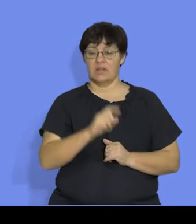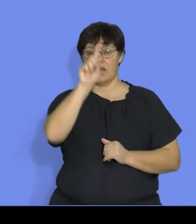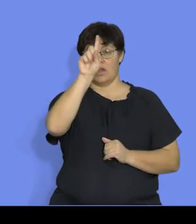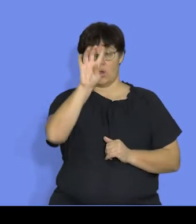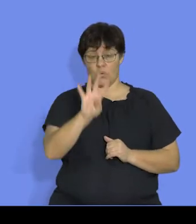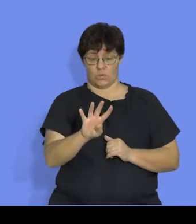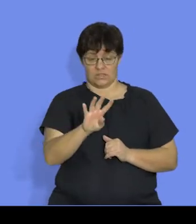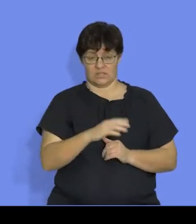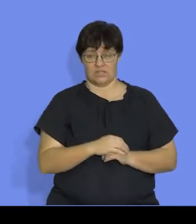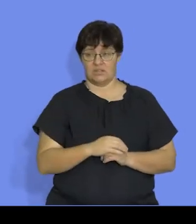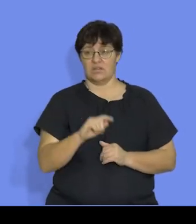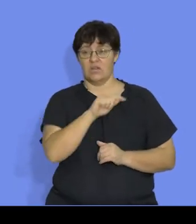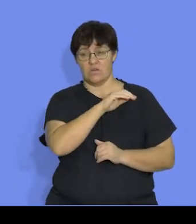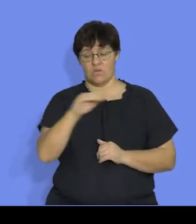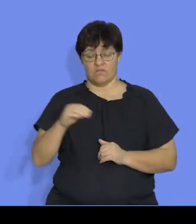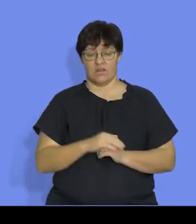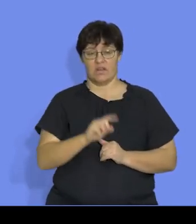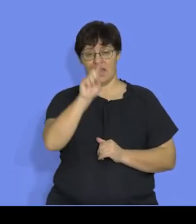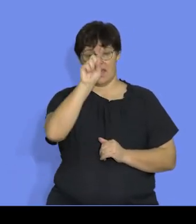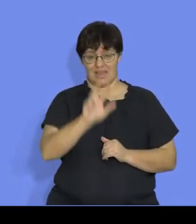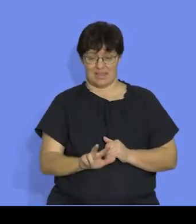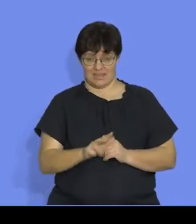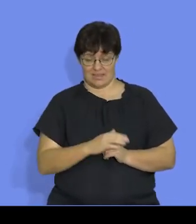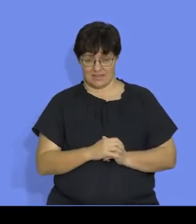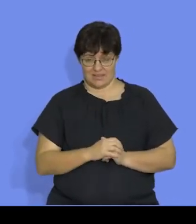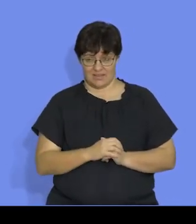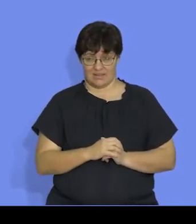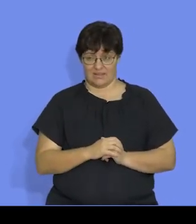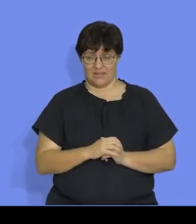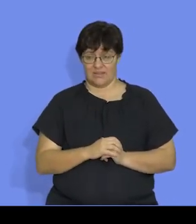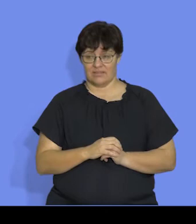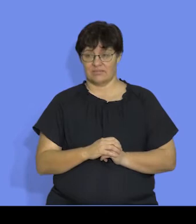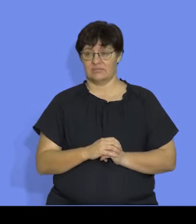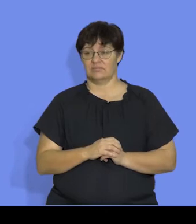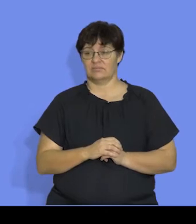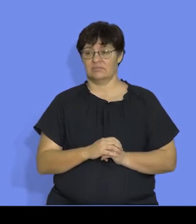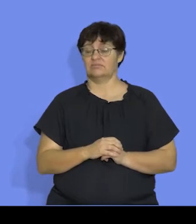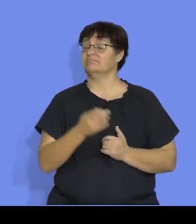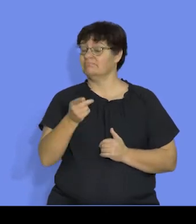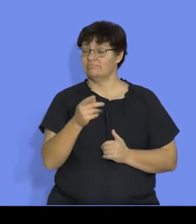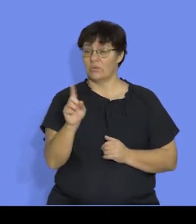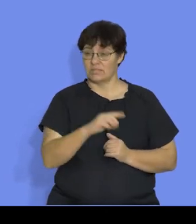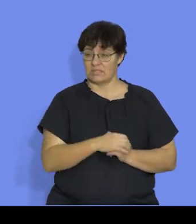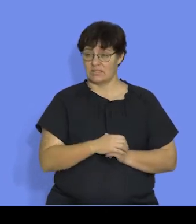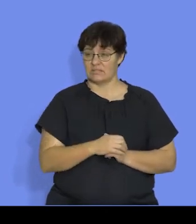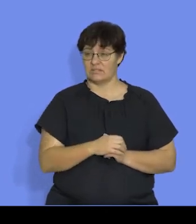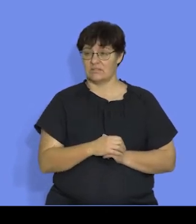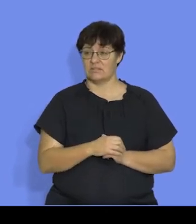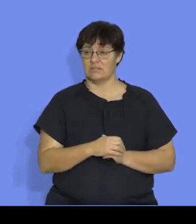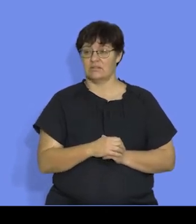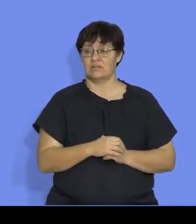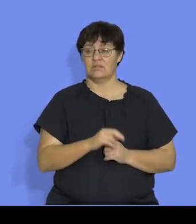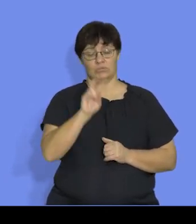will be equal to a quarter over an eighth. And a quarter over an eighth gives me an answer